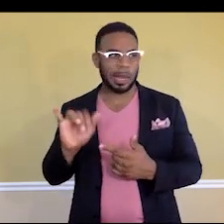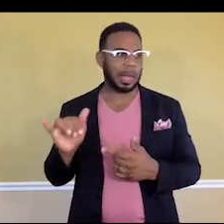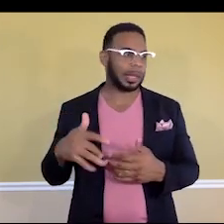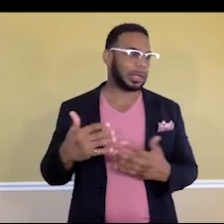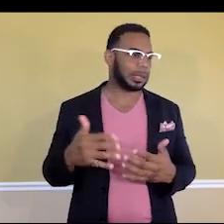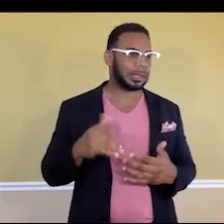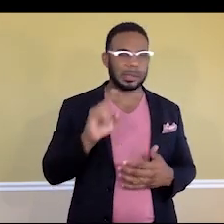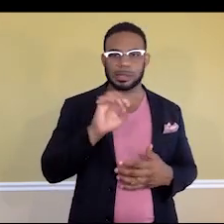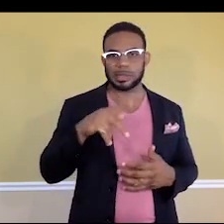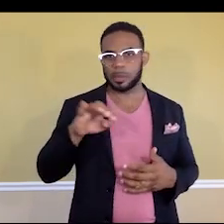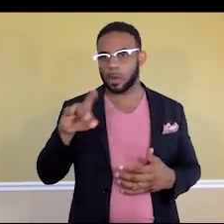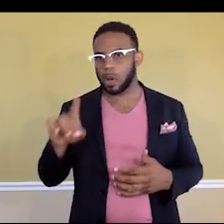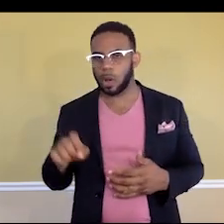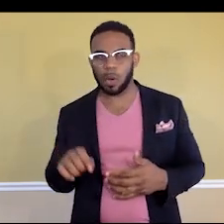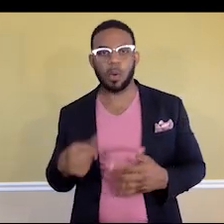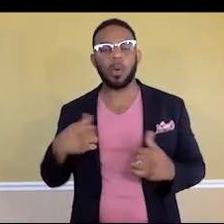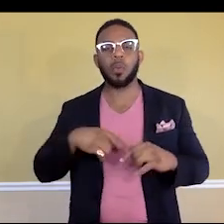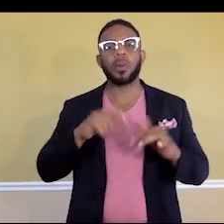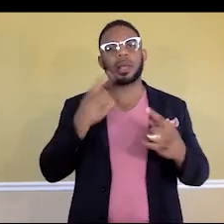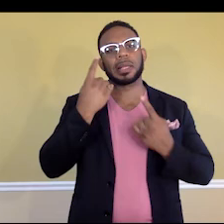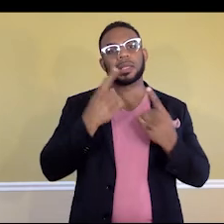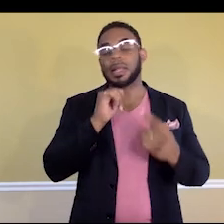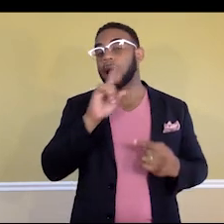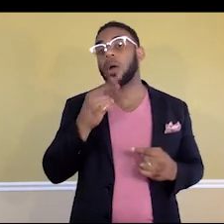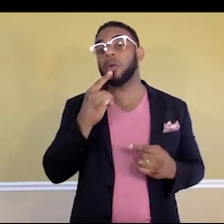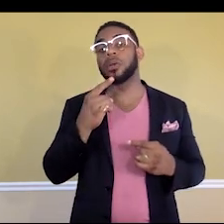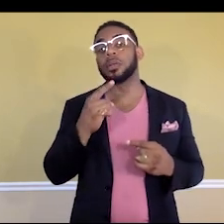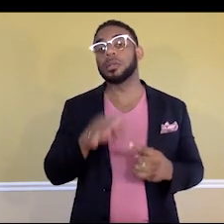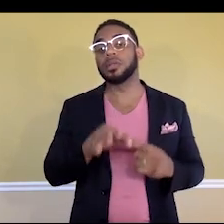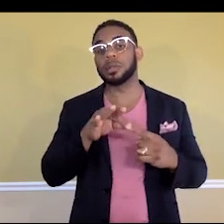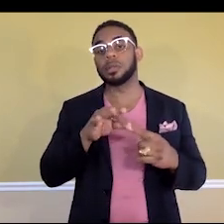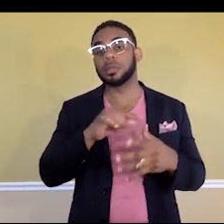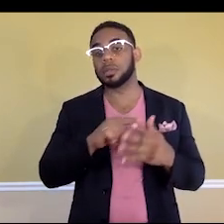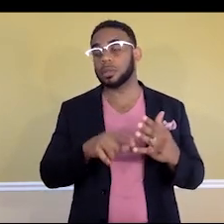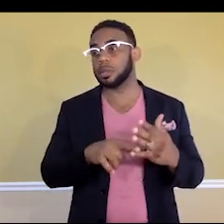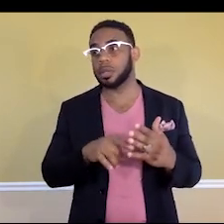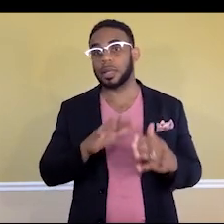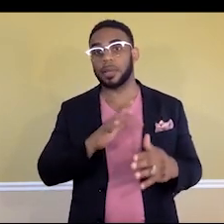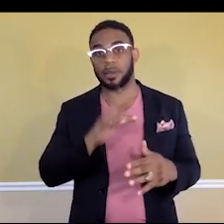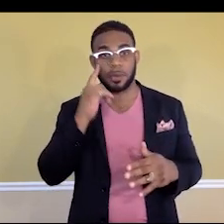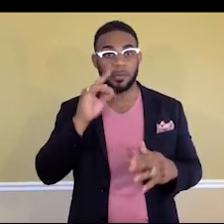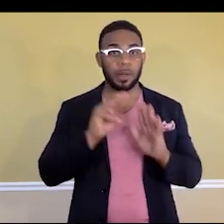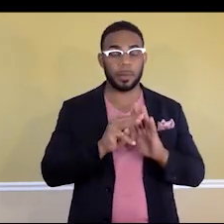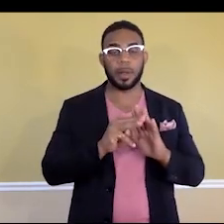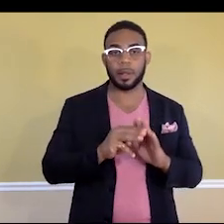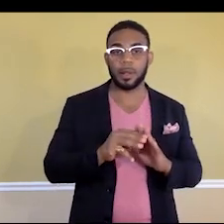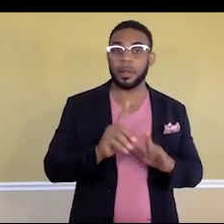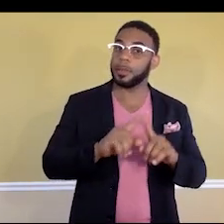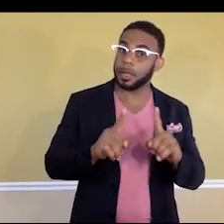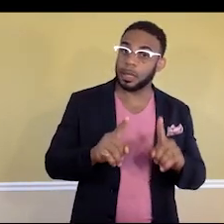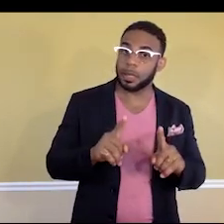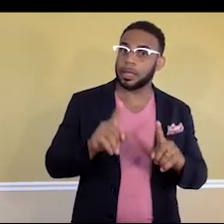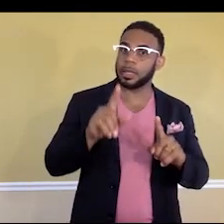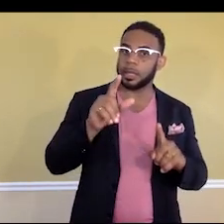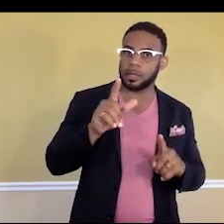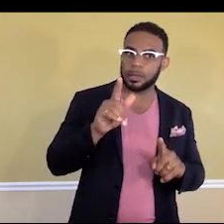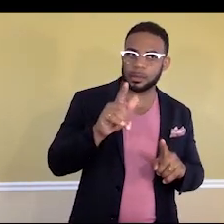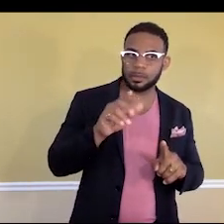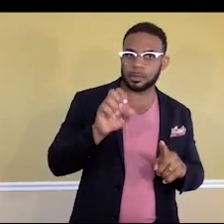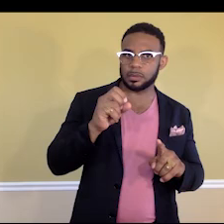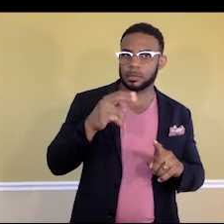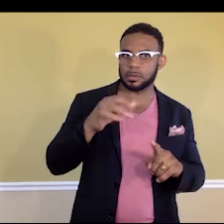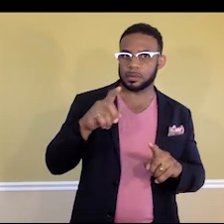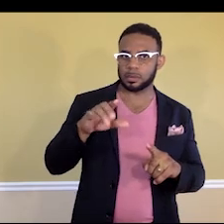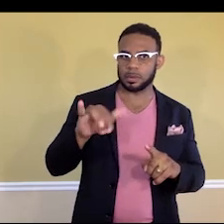as zip code, we consider not only removing those features from the model, but shapely